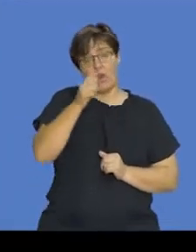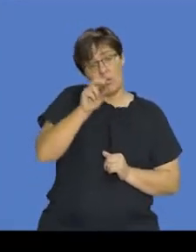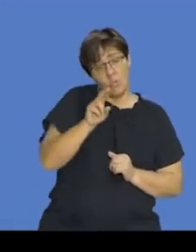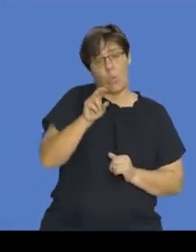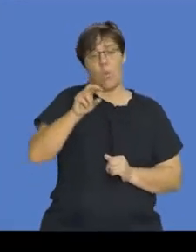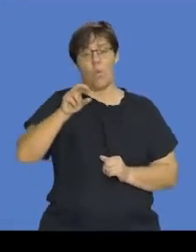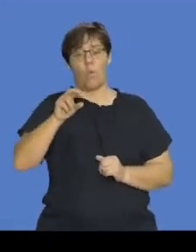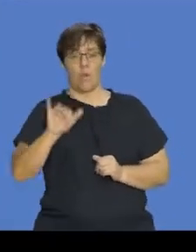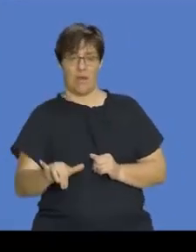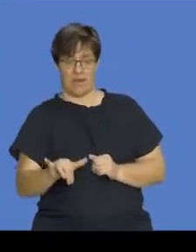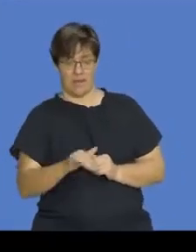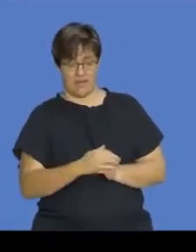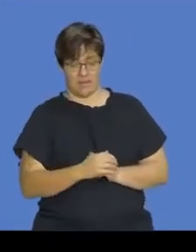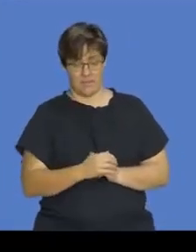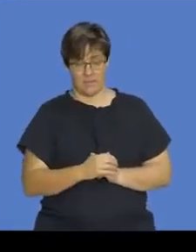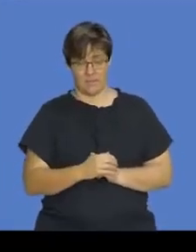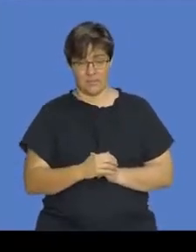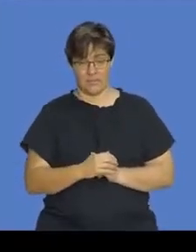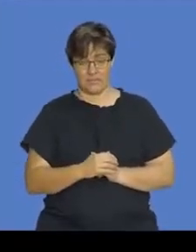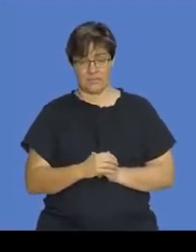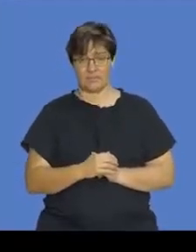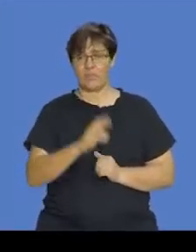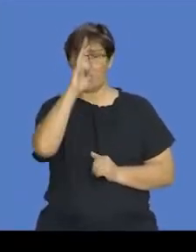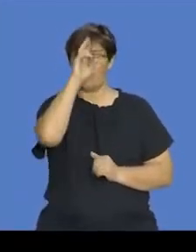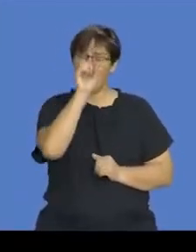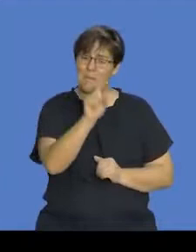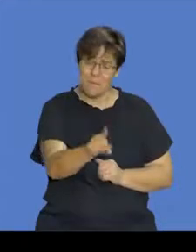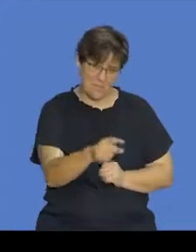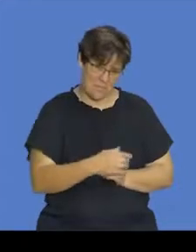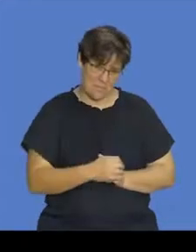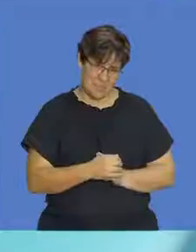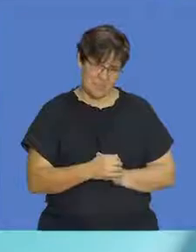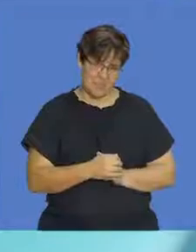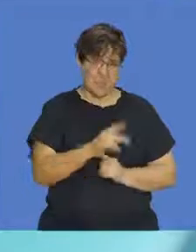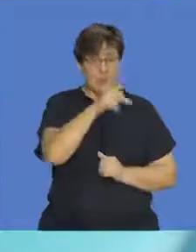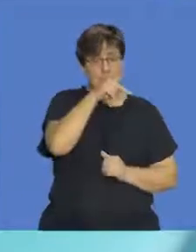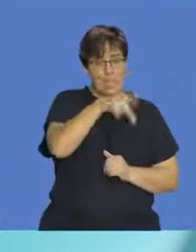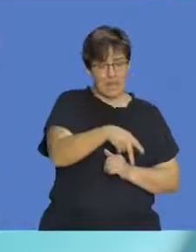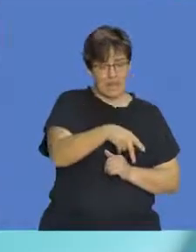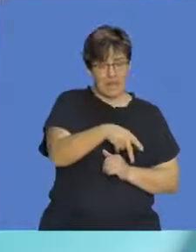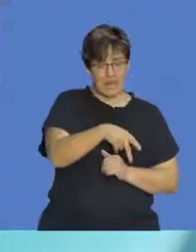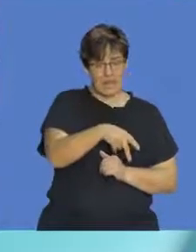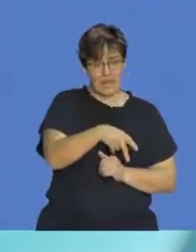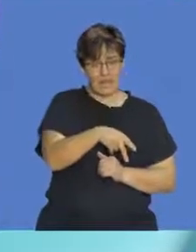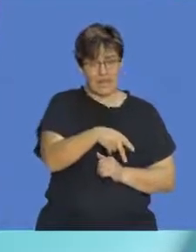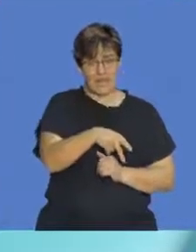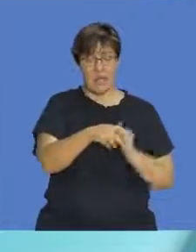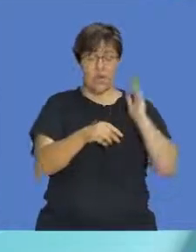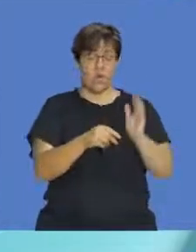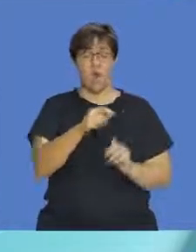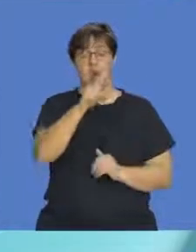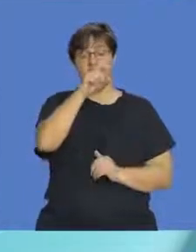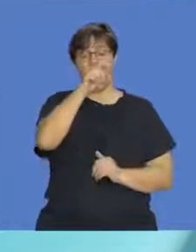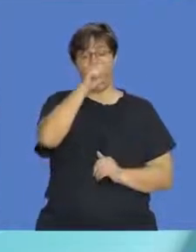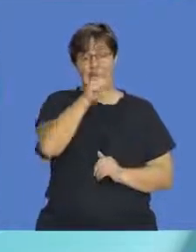Y. Okay? Please remember that when we talk about P of X